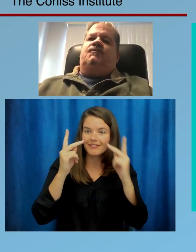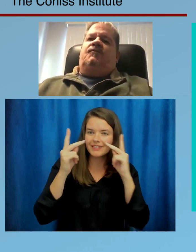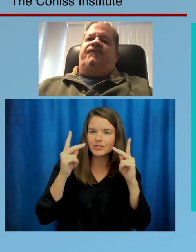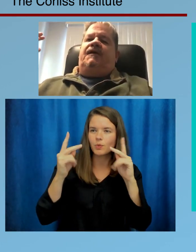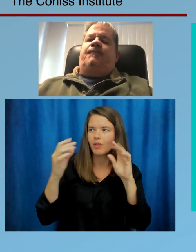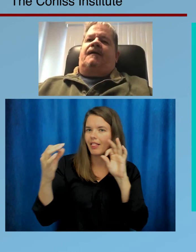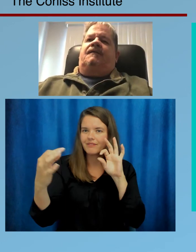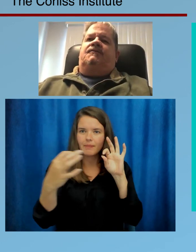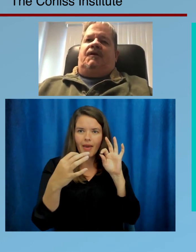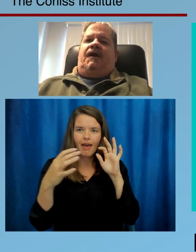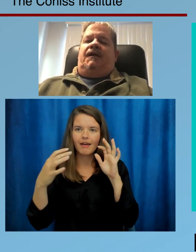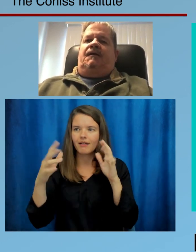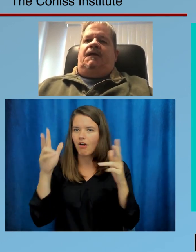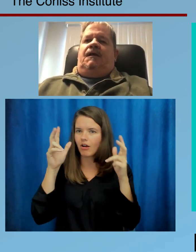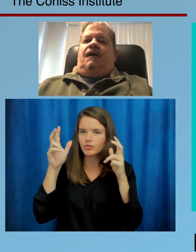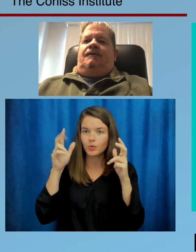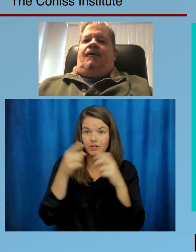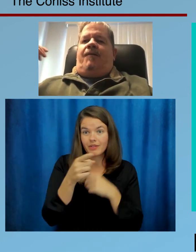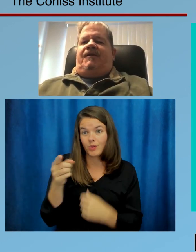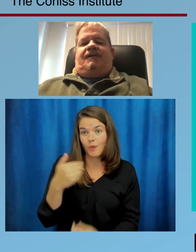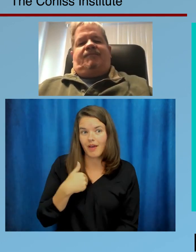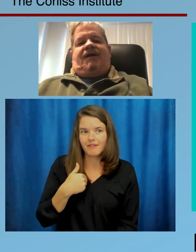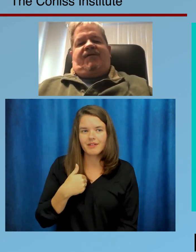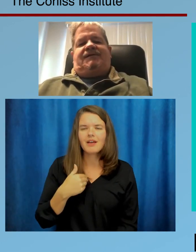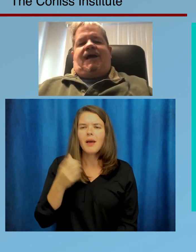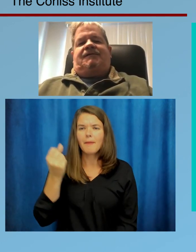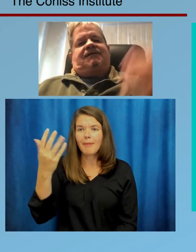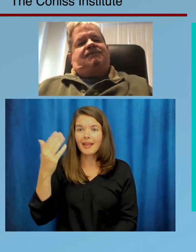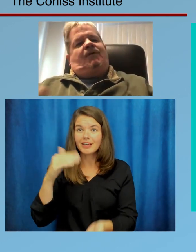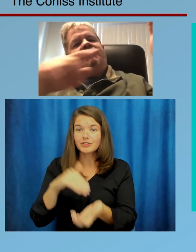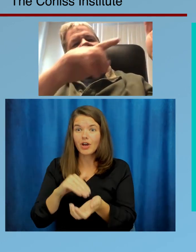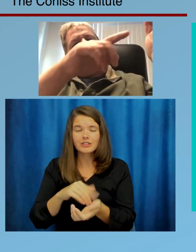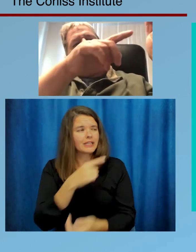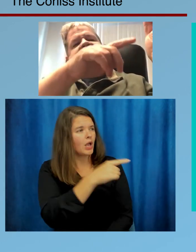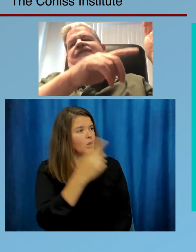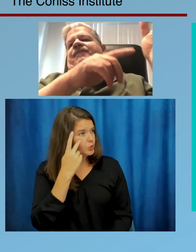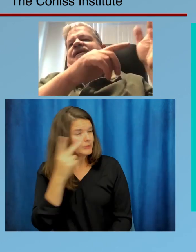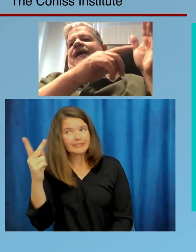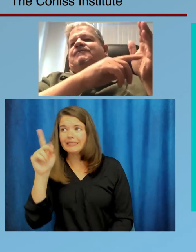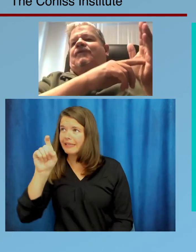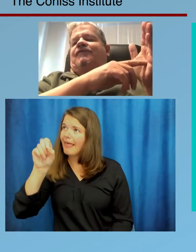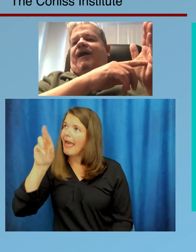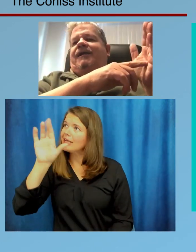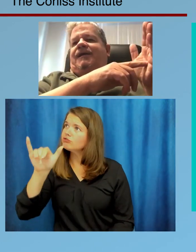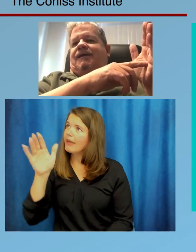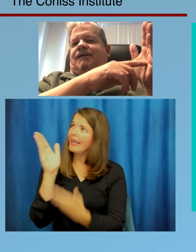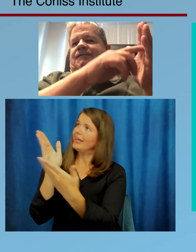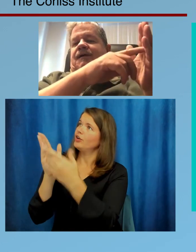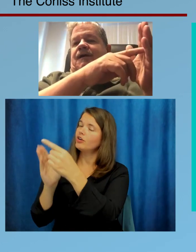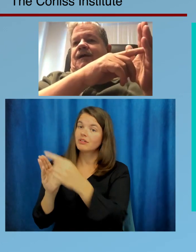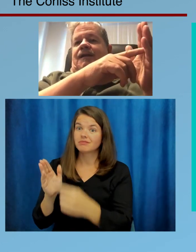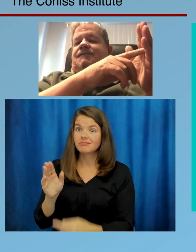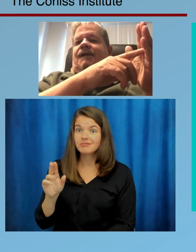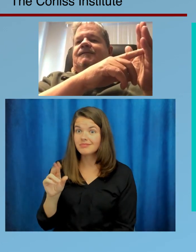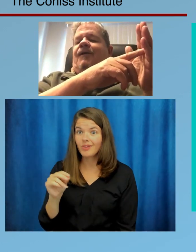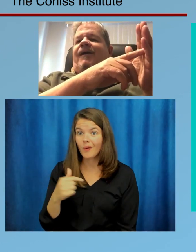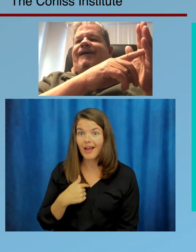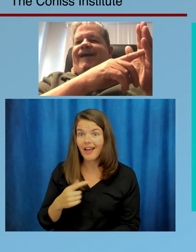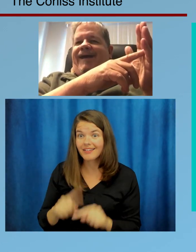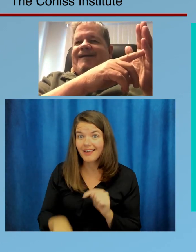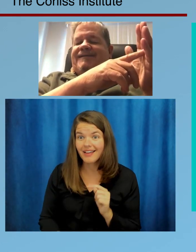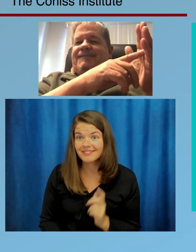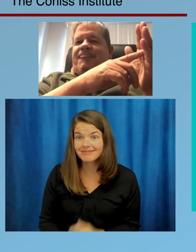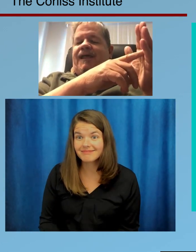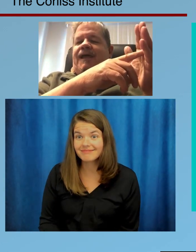the visual feedback that you're getting. How many times I've heard a doctor says, "Well, as you can see from the X-ray right here," and it's like, no,